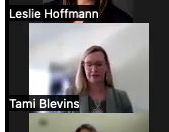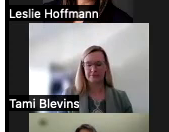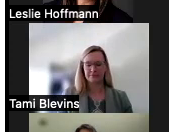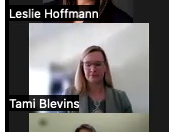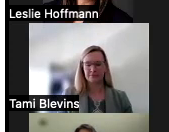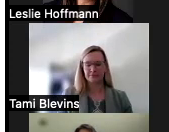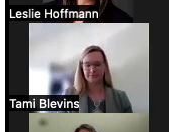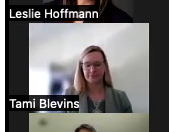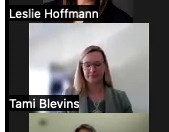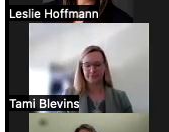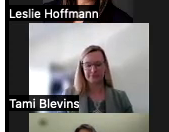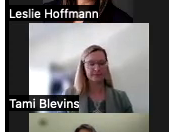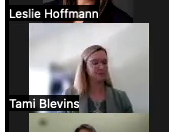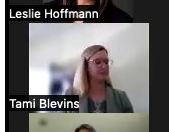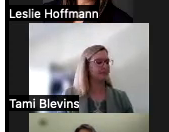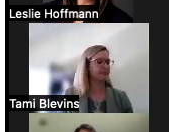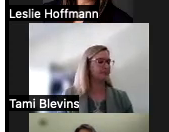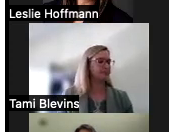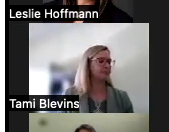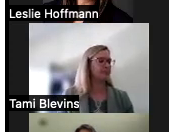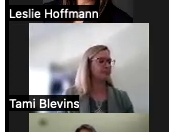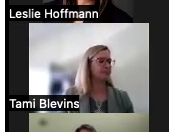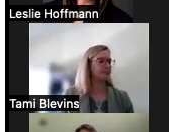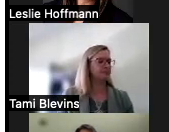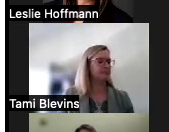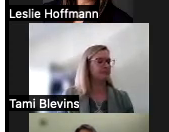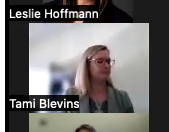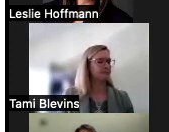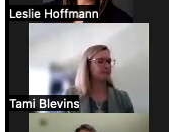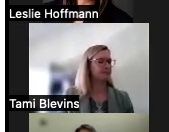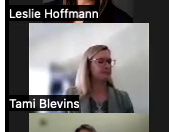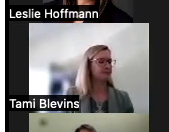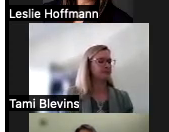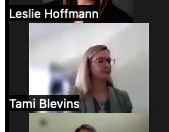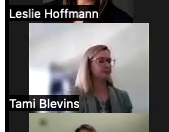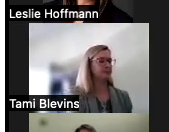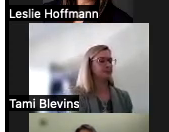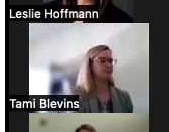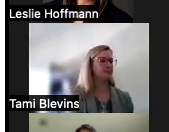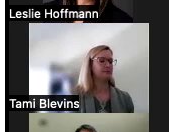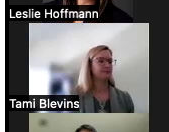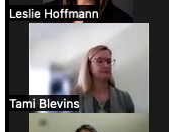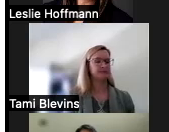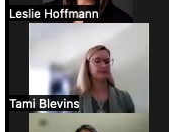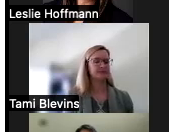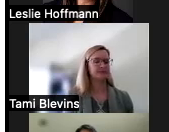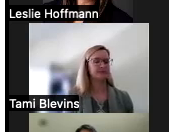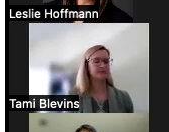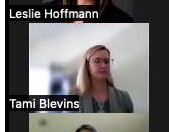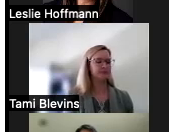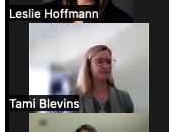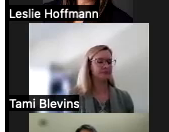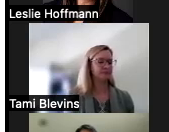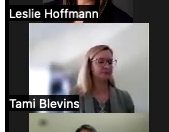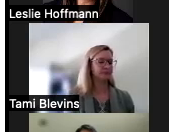been committed to really lifting the voice of lived experience as well, and building on what Tammy mentioned about peer support,